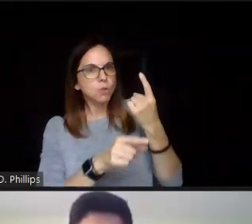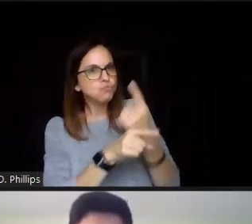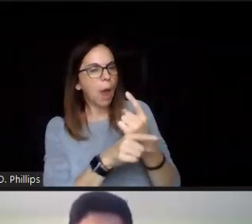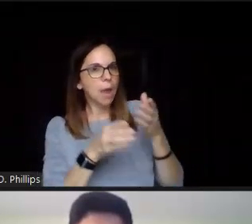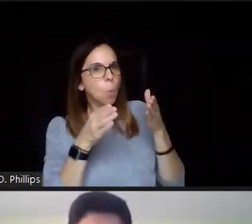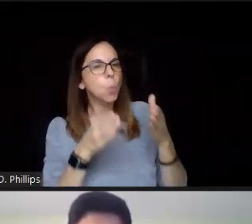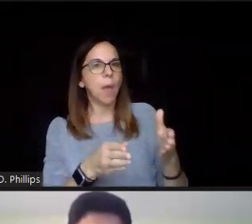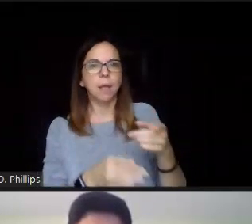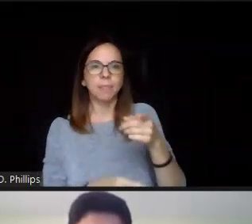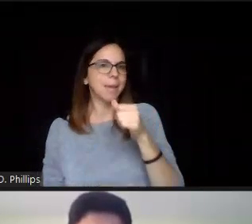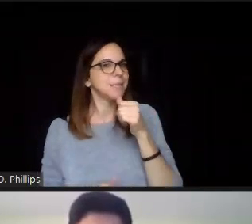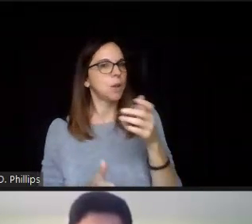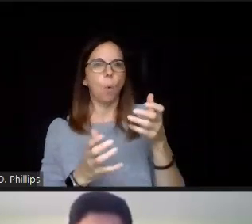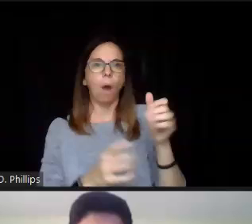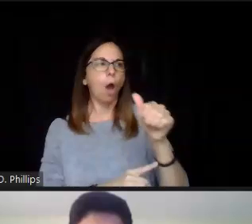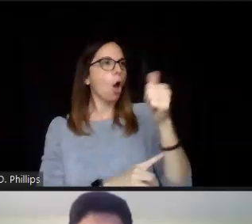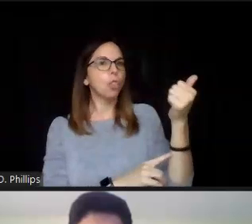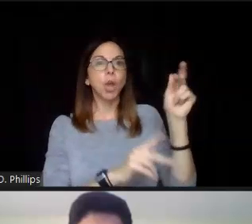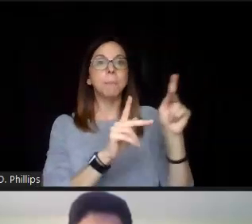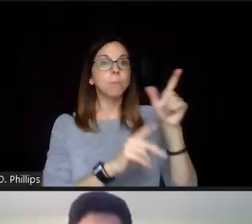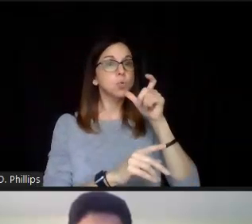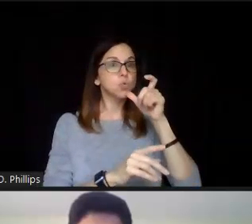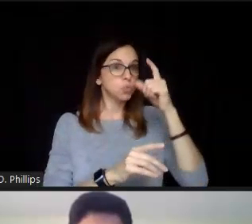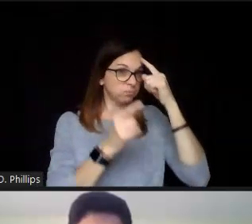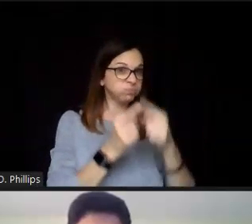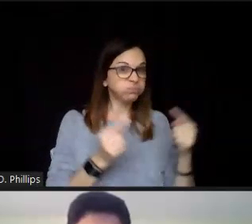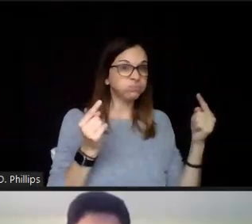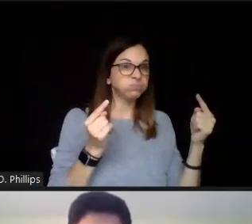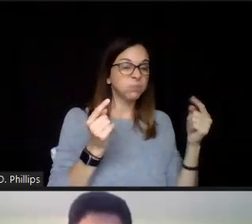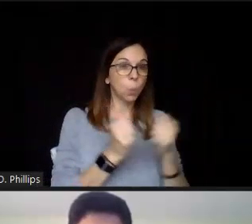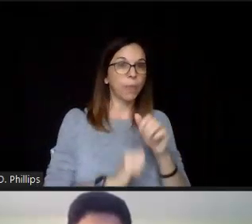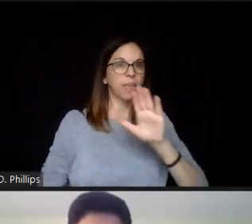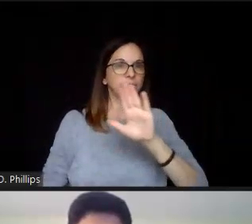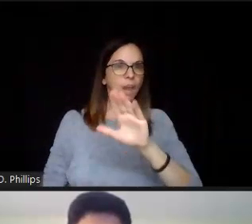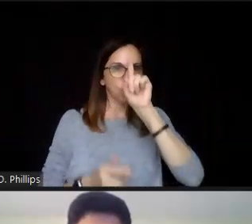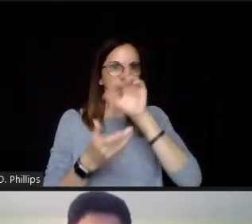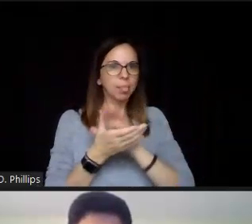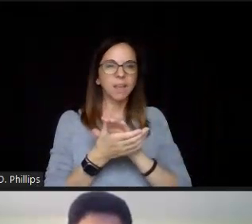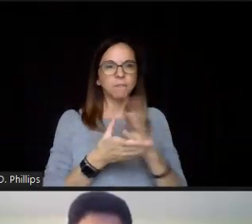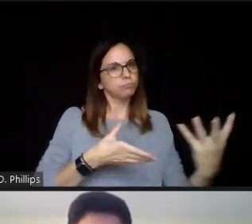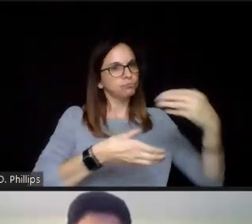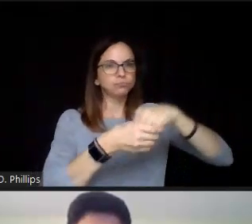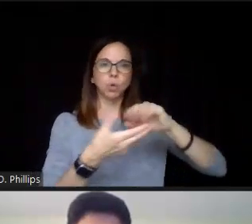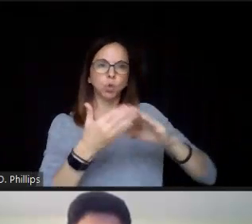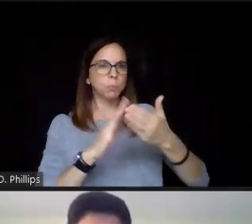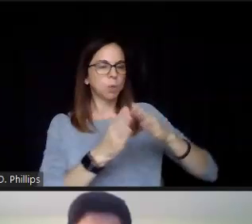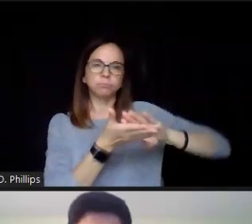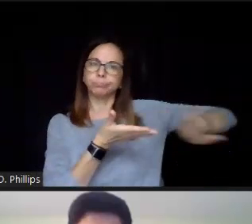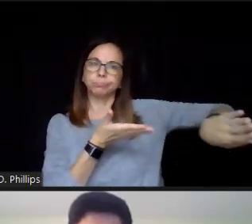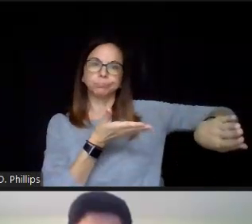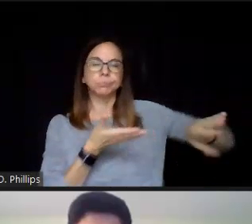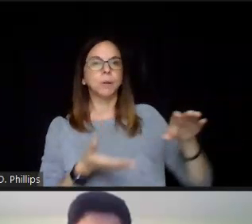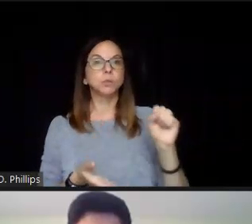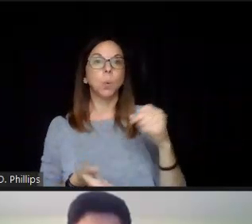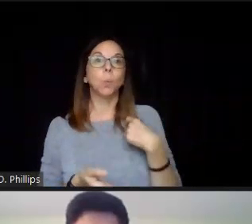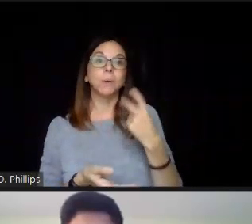way, and they didn't want others who dissented from that belief in their community. So as a result, we